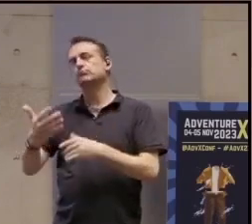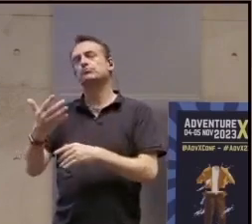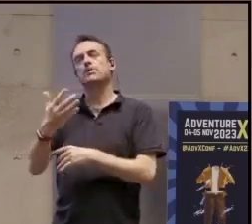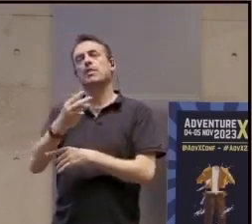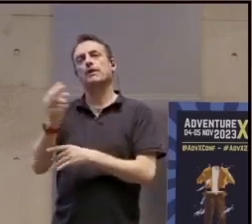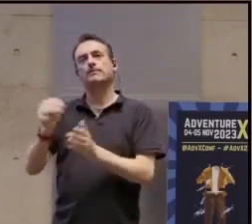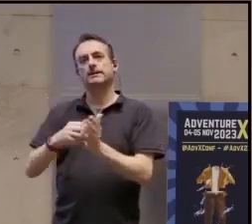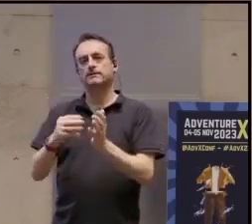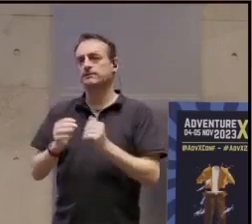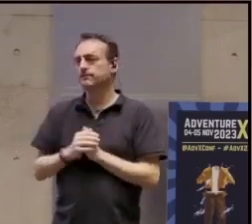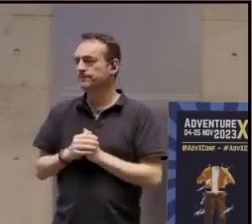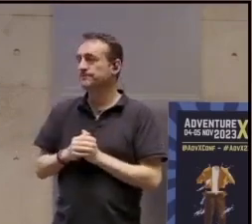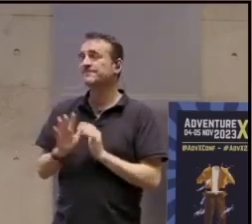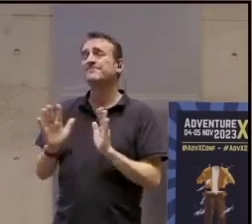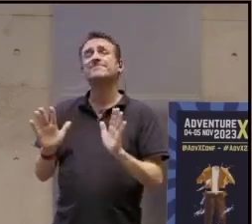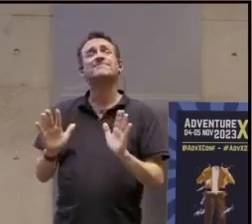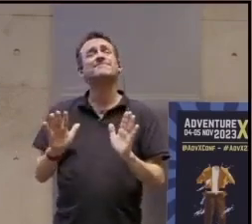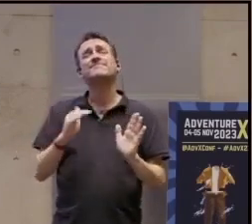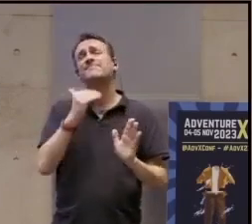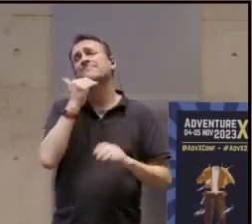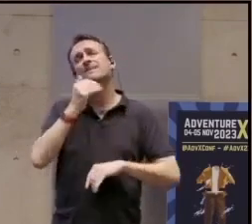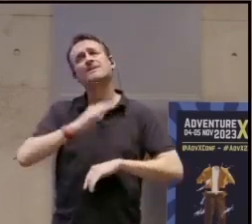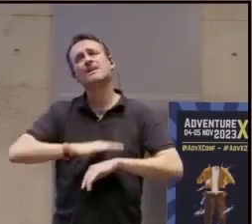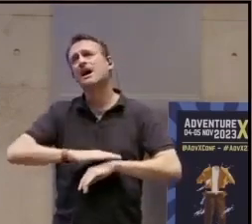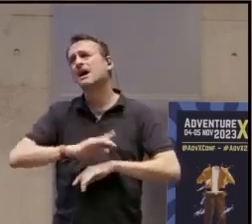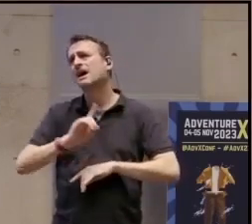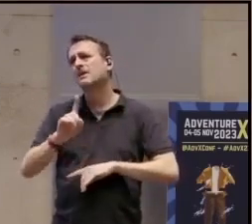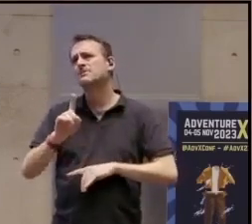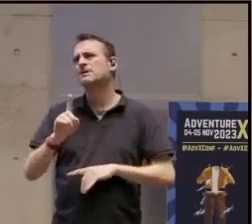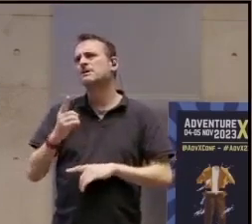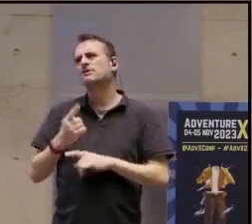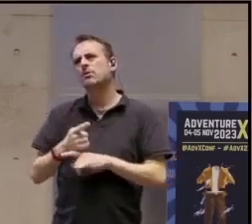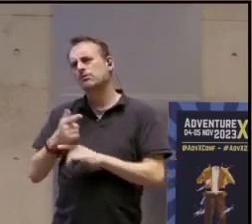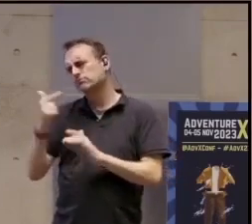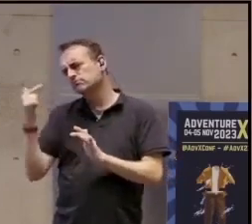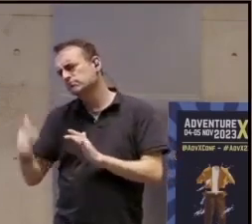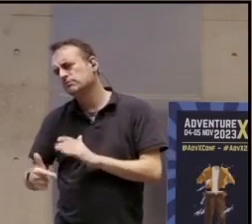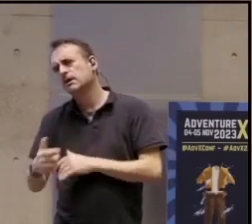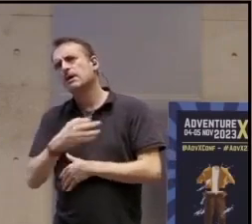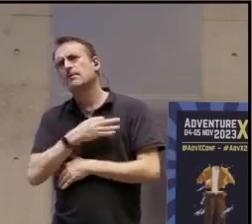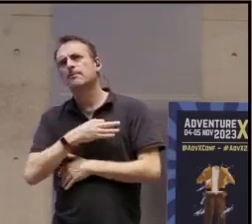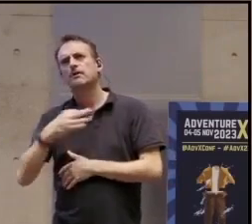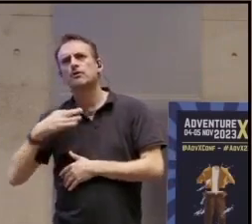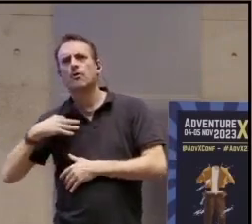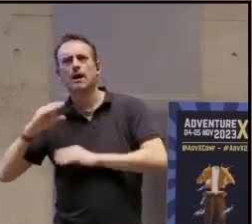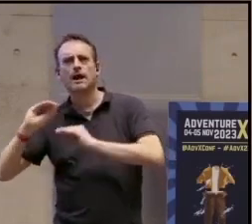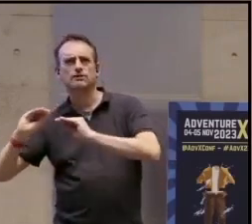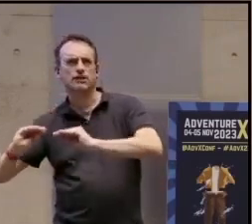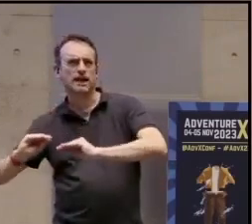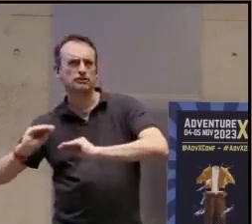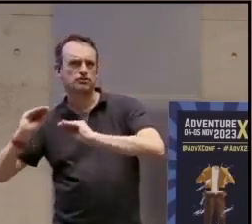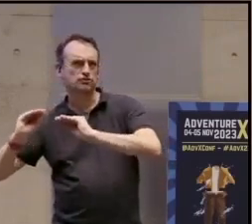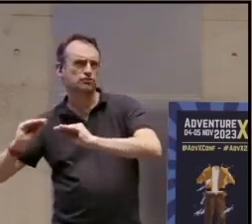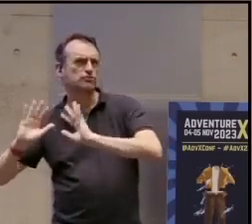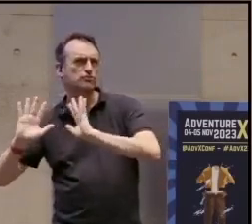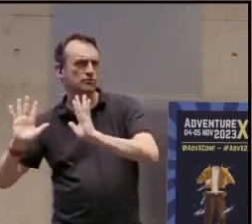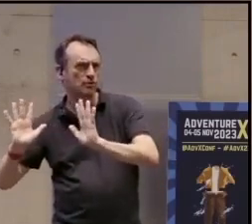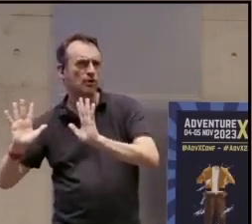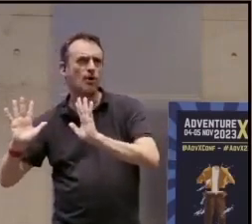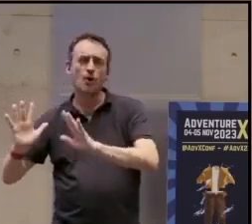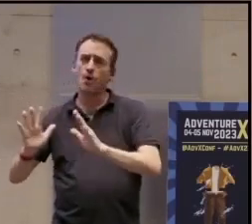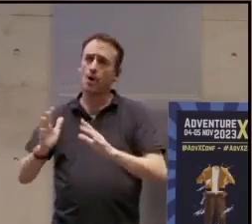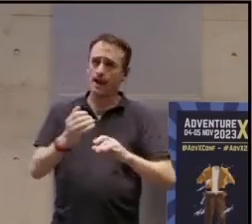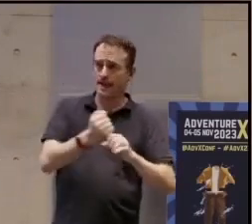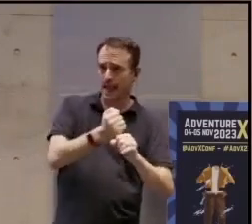not, unfortunately, have time to talk about medical education and the concept of how games can